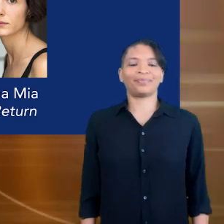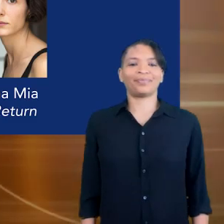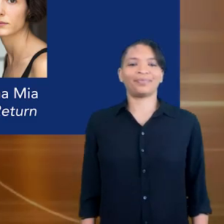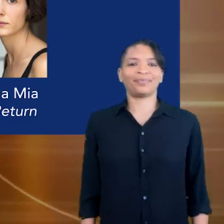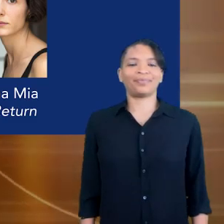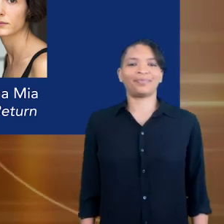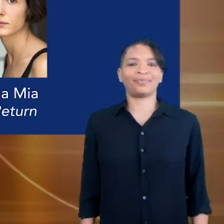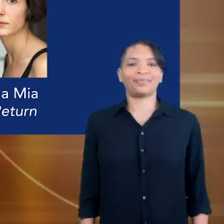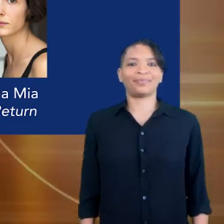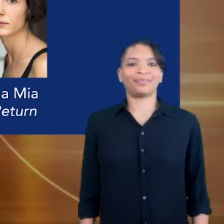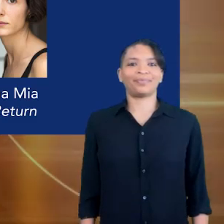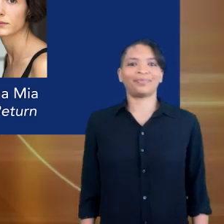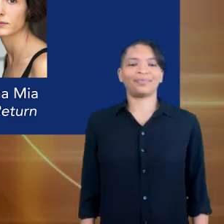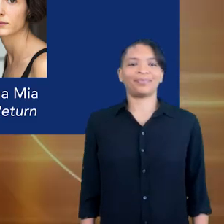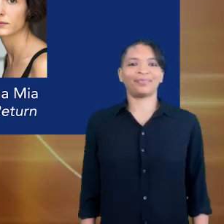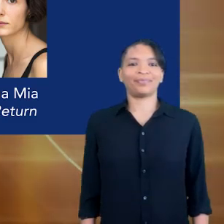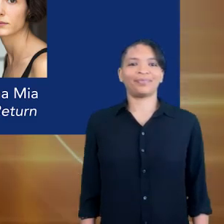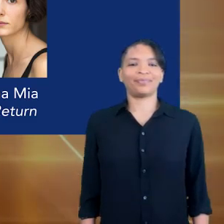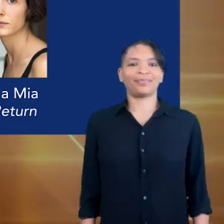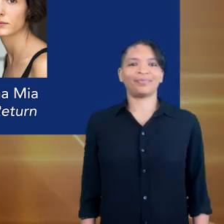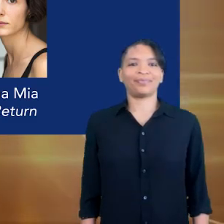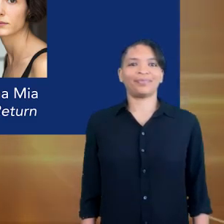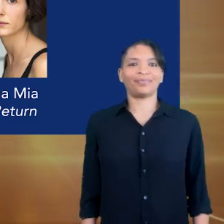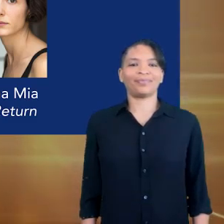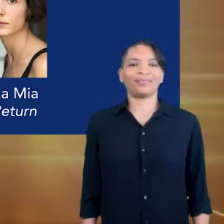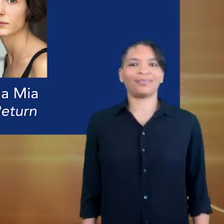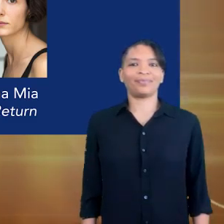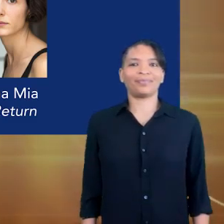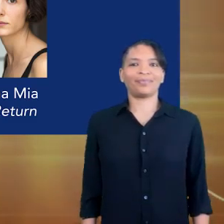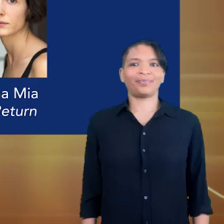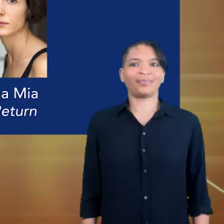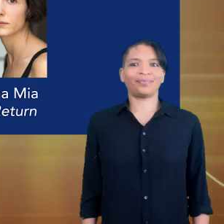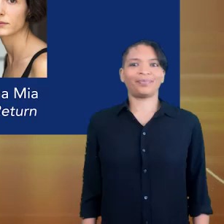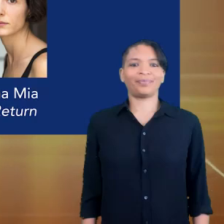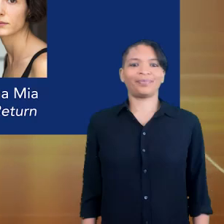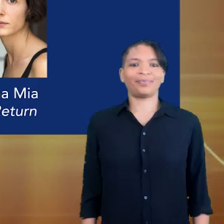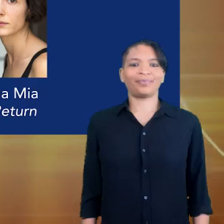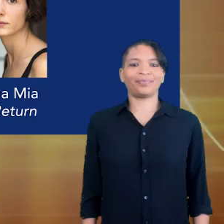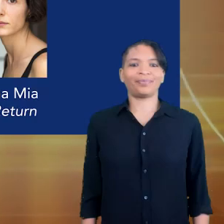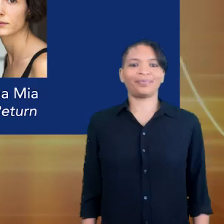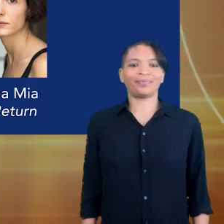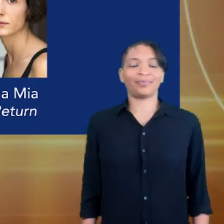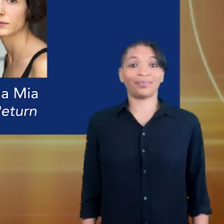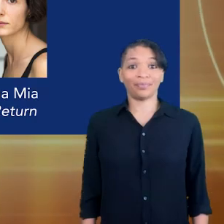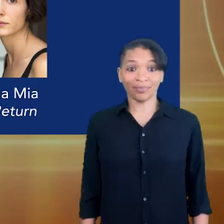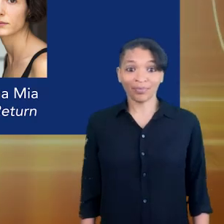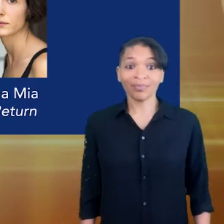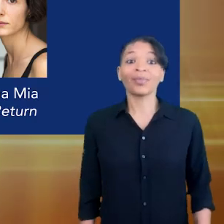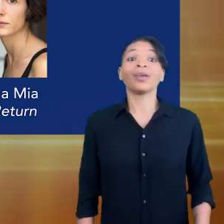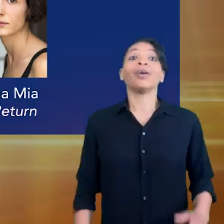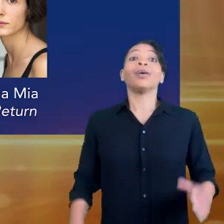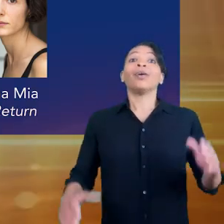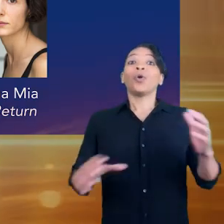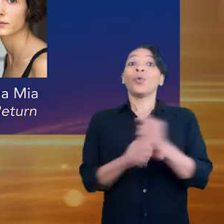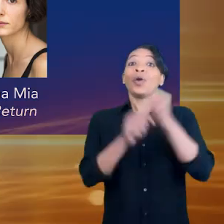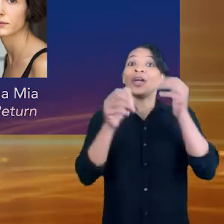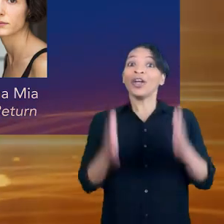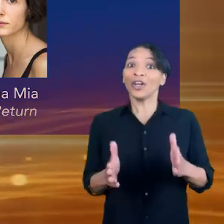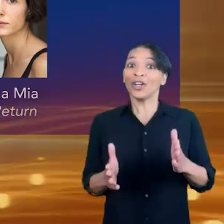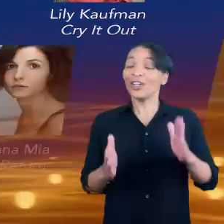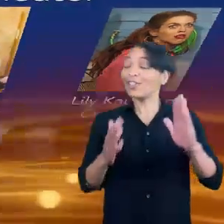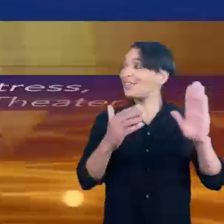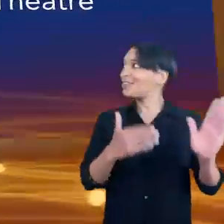Theater Company; and Felania Mia, The Return, Israeli Stage. And the Elliot Norton Award goes